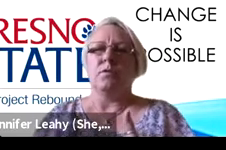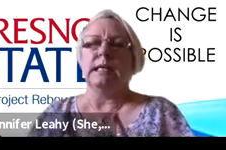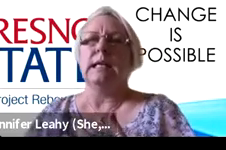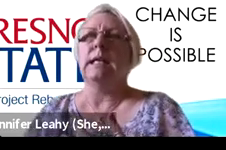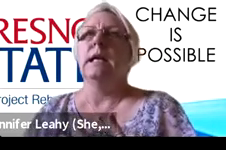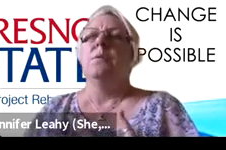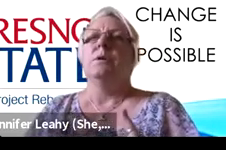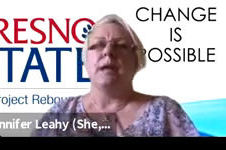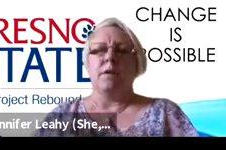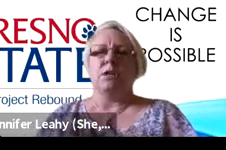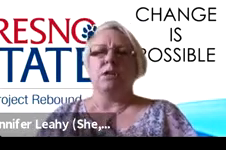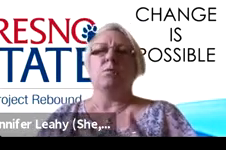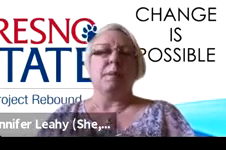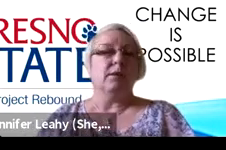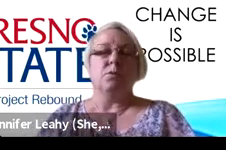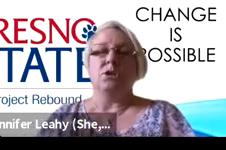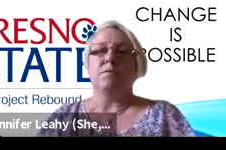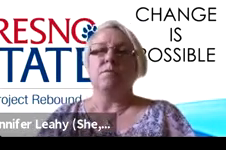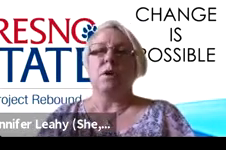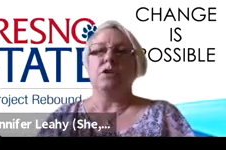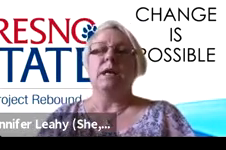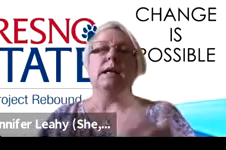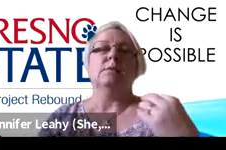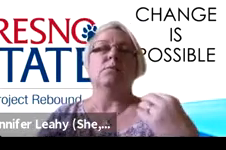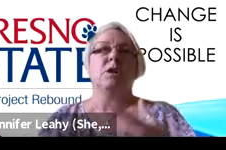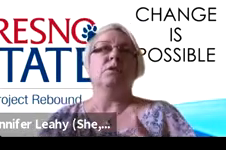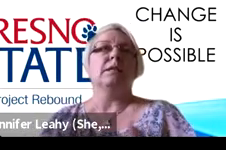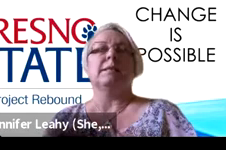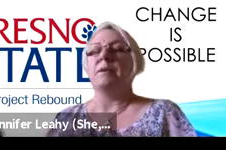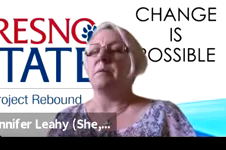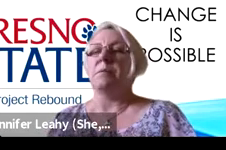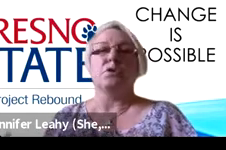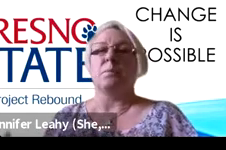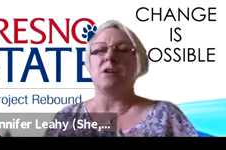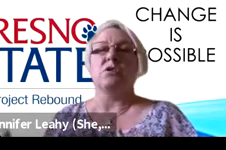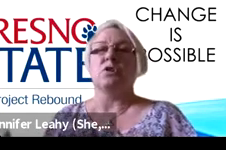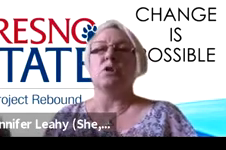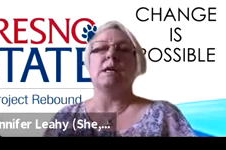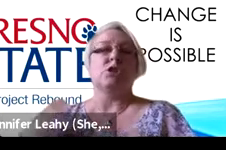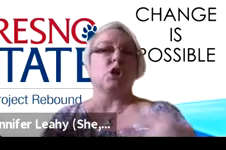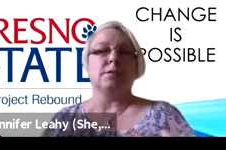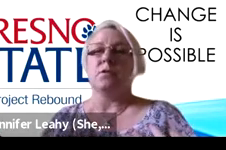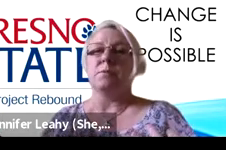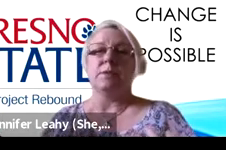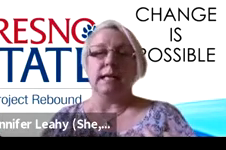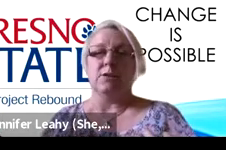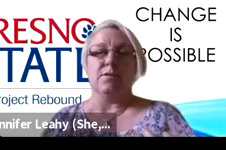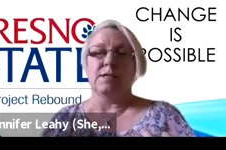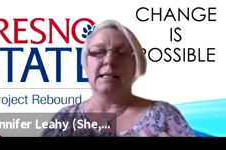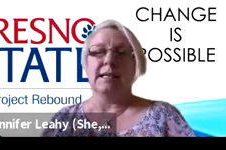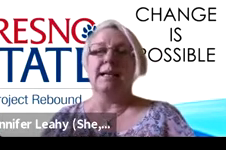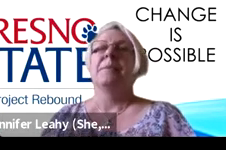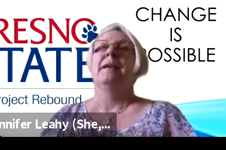Open University. We do it every year. We pay the tuition for the 1 unit. It's 1 unit that's applicable towards your bachelor degree. It's transferable to